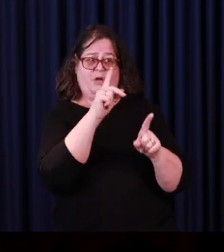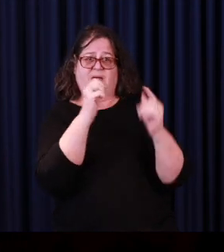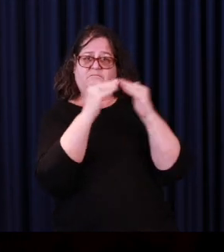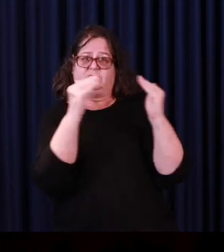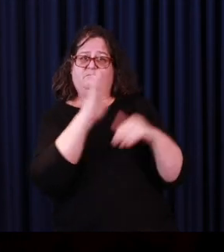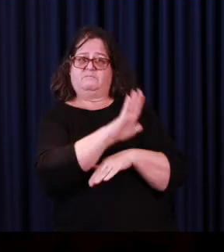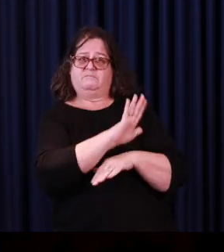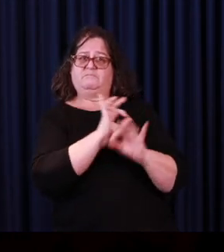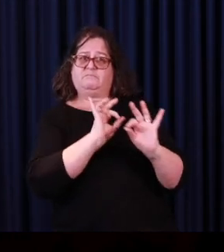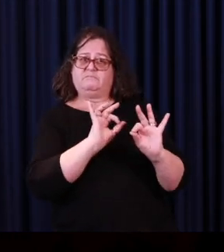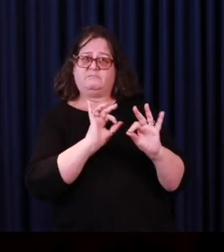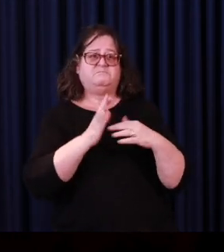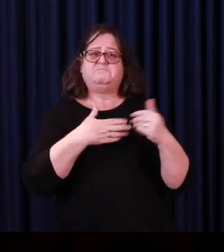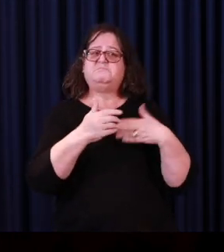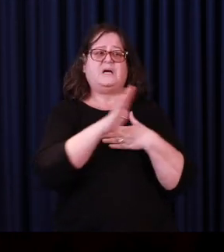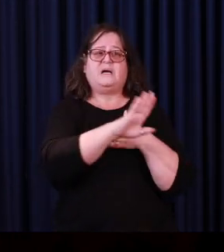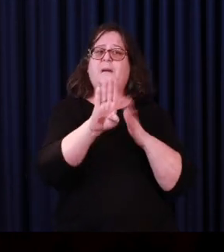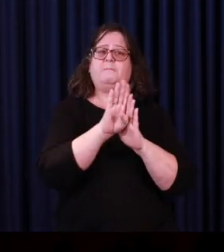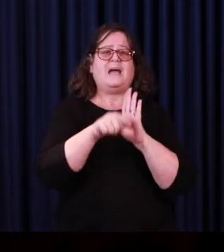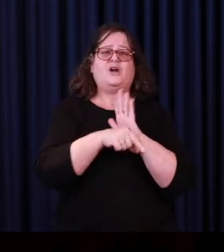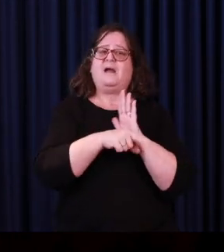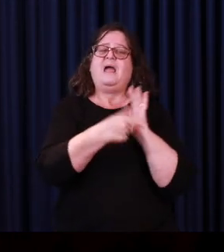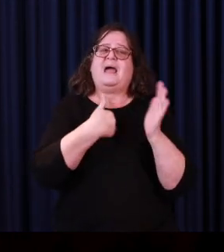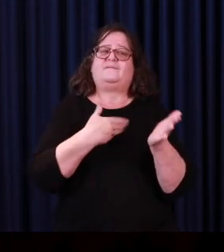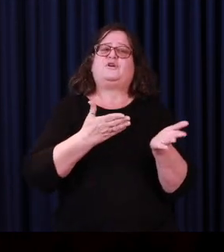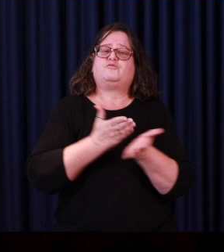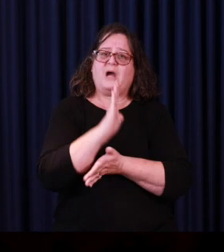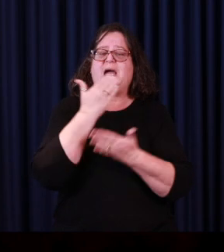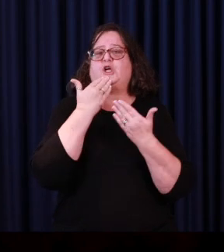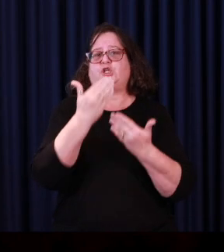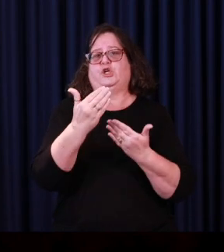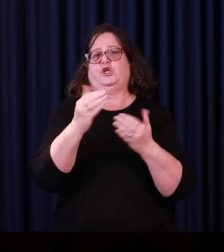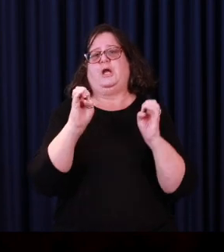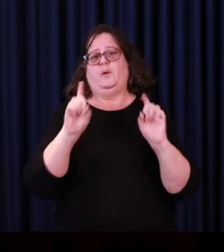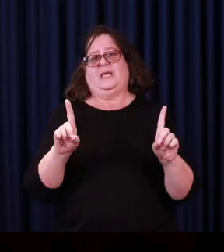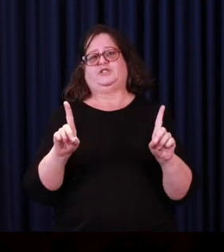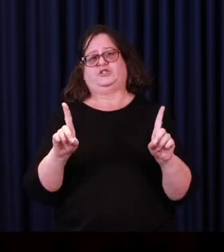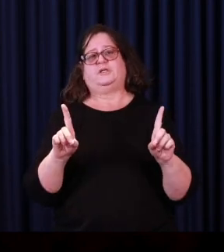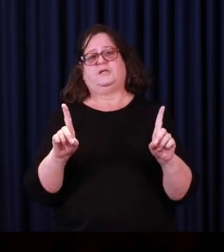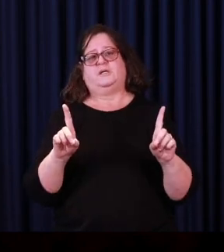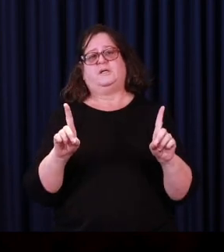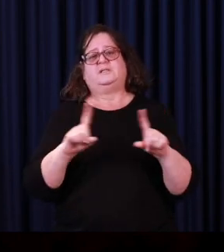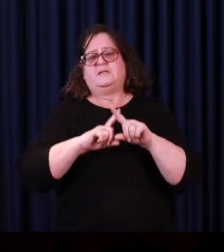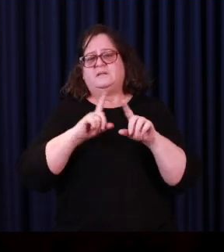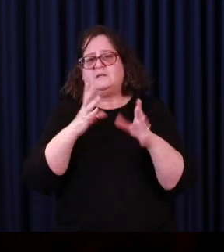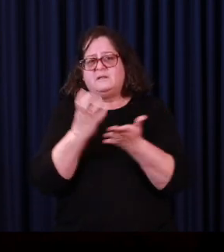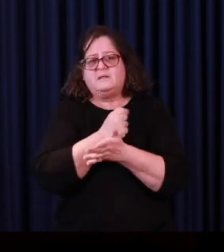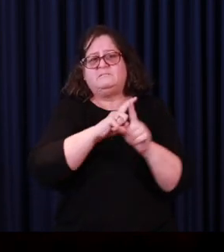regardless of background, is entitled to a great education and all the opportunities that come with it.